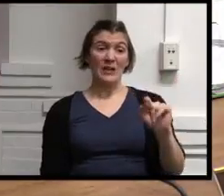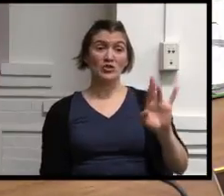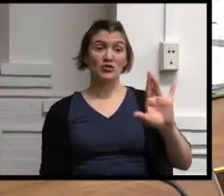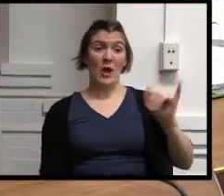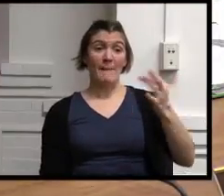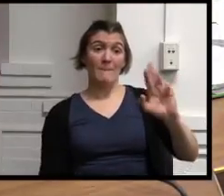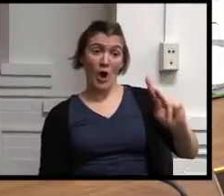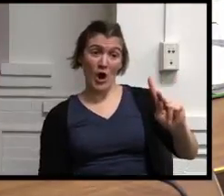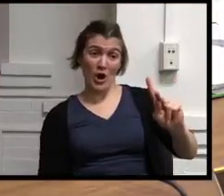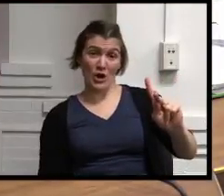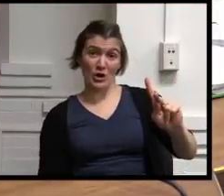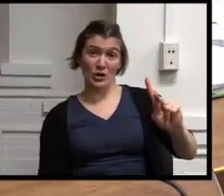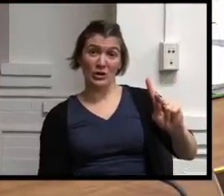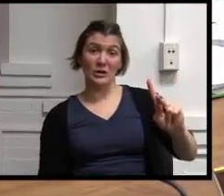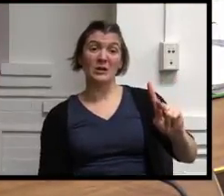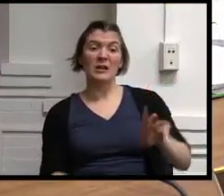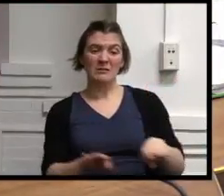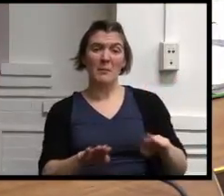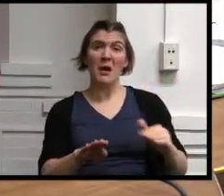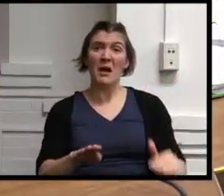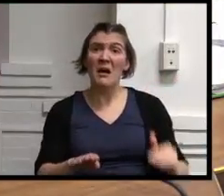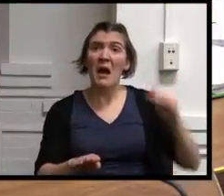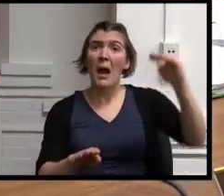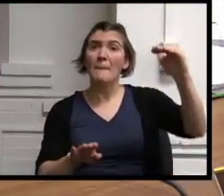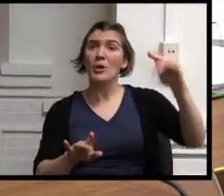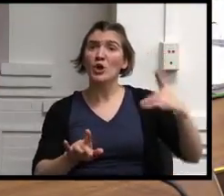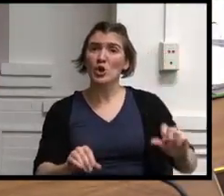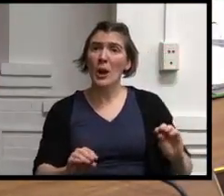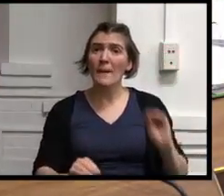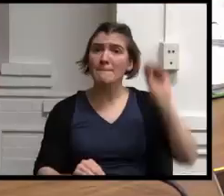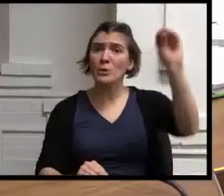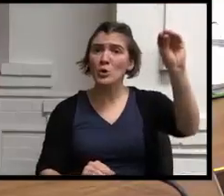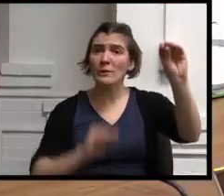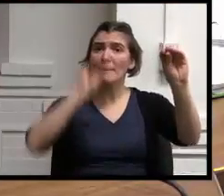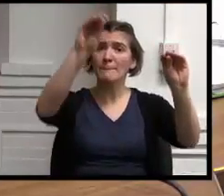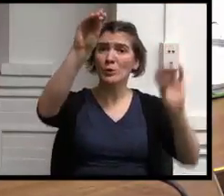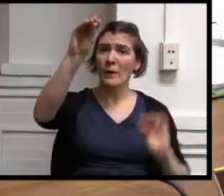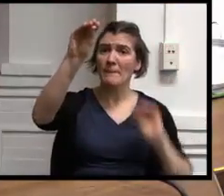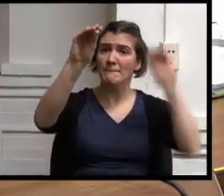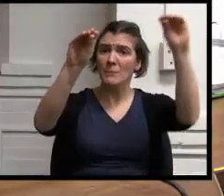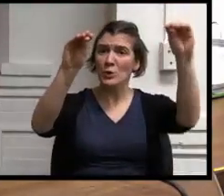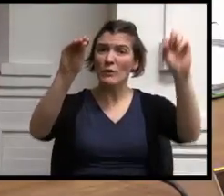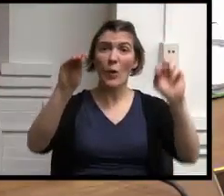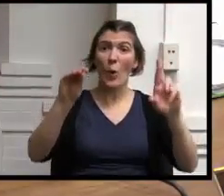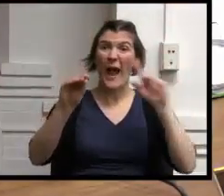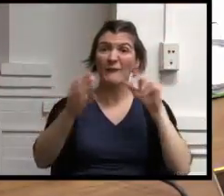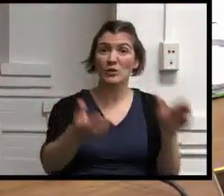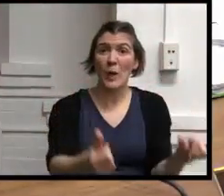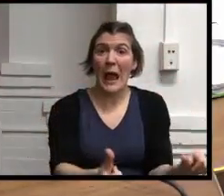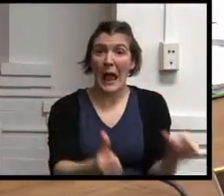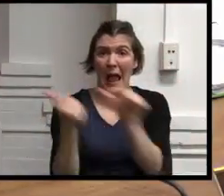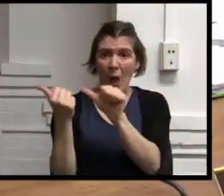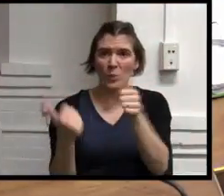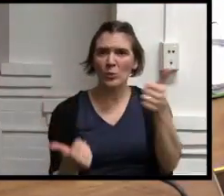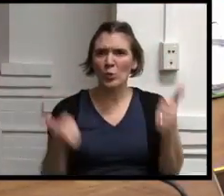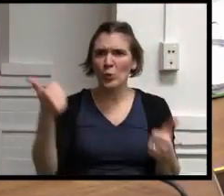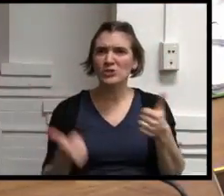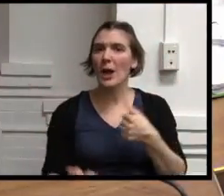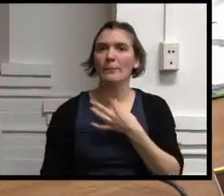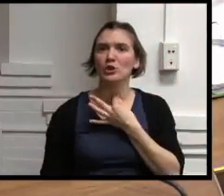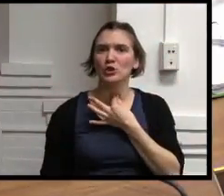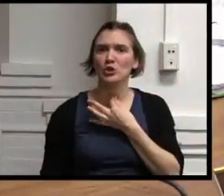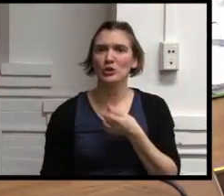used on that property higher up, or where some of these homes could be relocated to, or do they really need to go to another